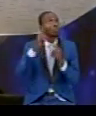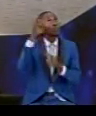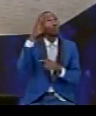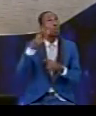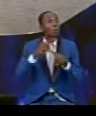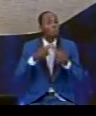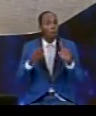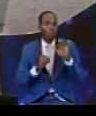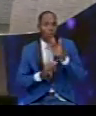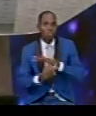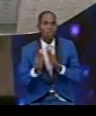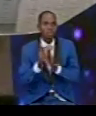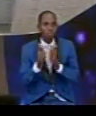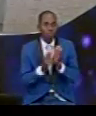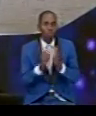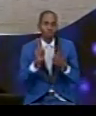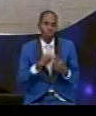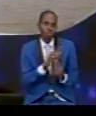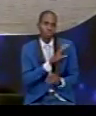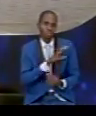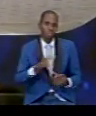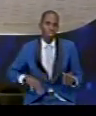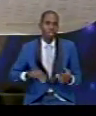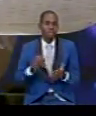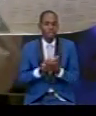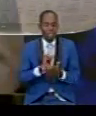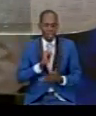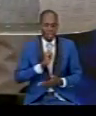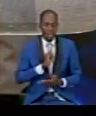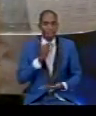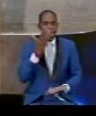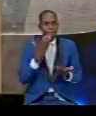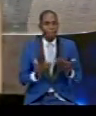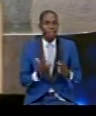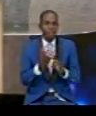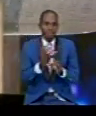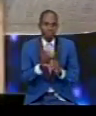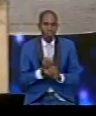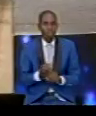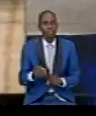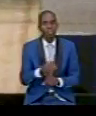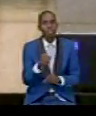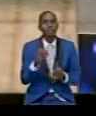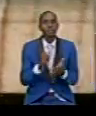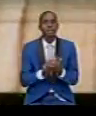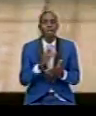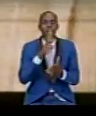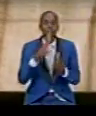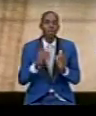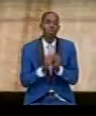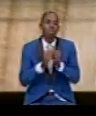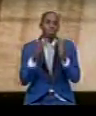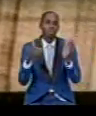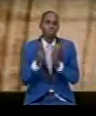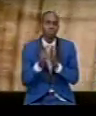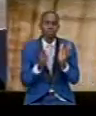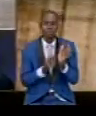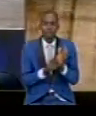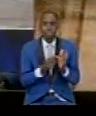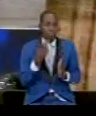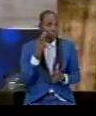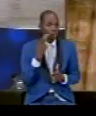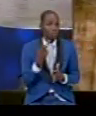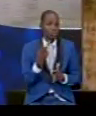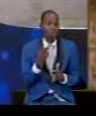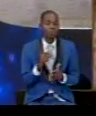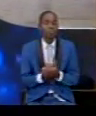the laws of Christ that I might King them that are without love you know what he's saying